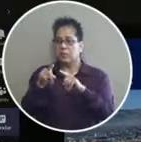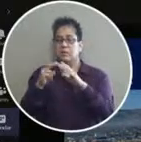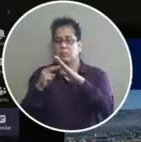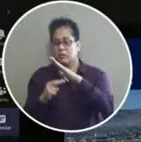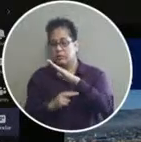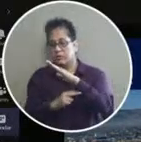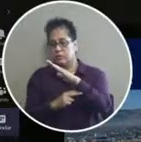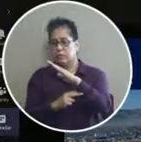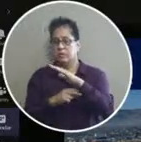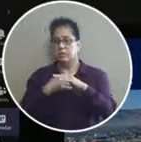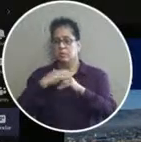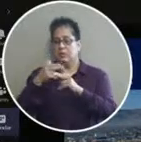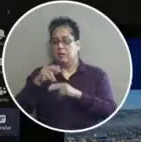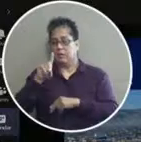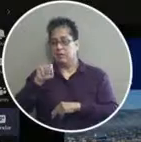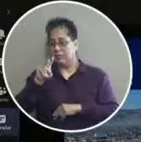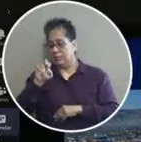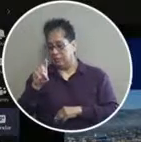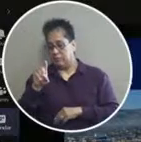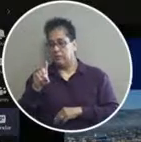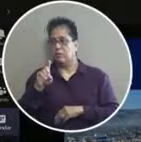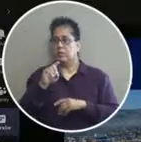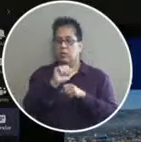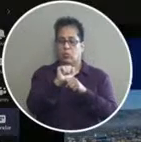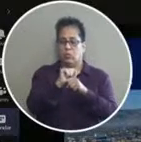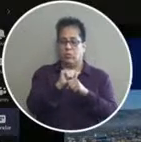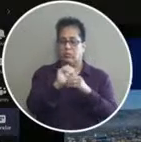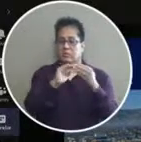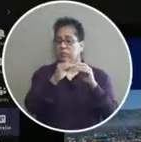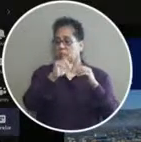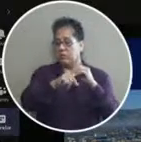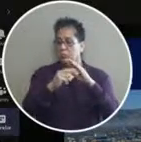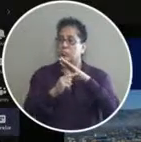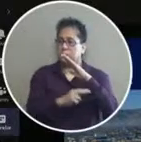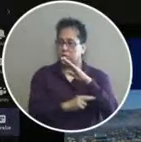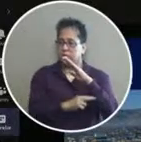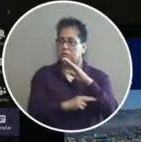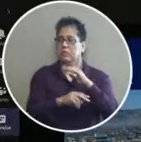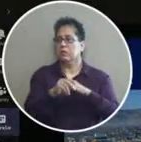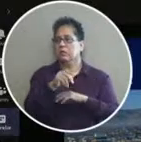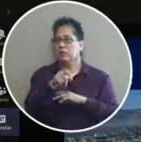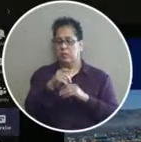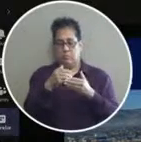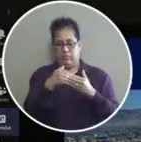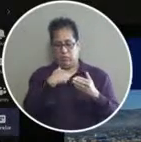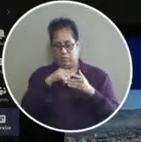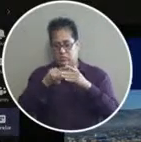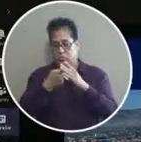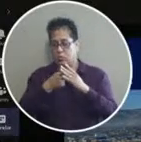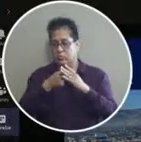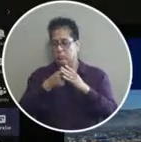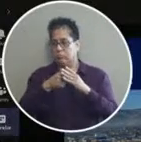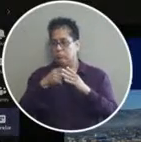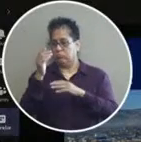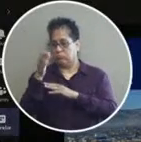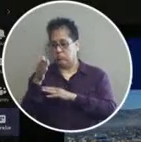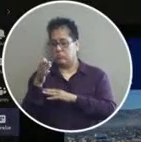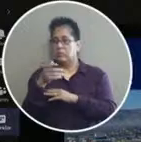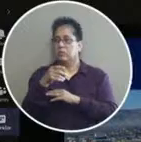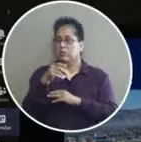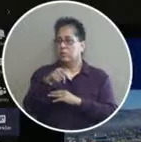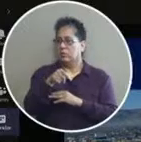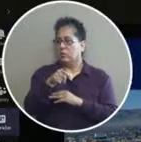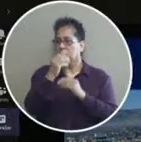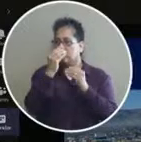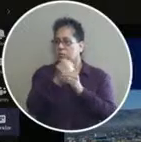Bridges. My name is David Coronado. I work for Bridges with the City of El Paso. Before I go into the slides that we have here for you all today, I